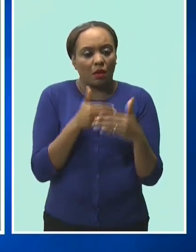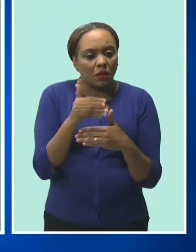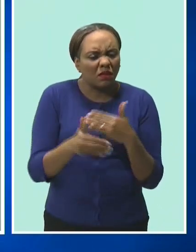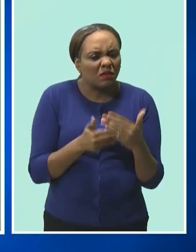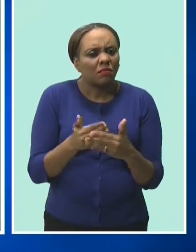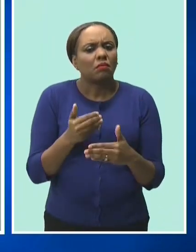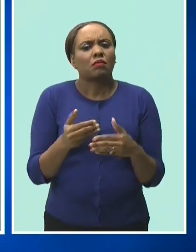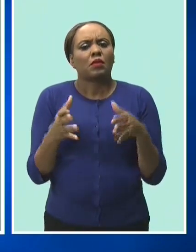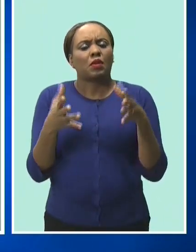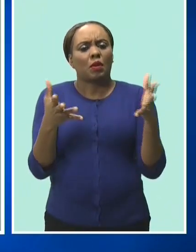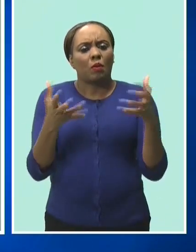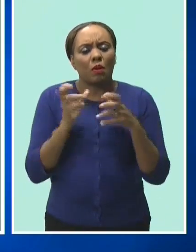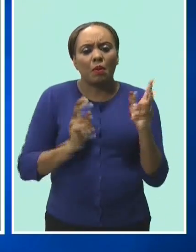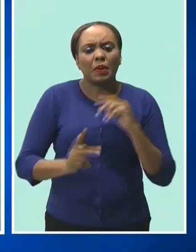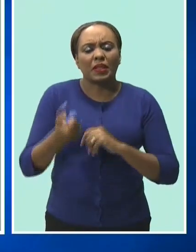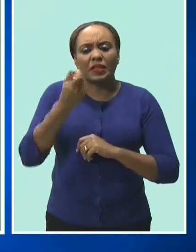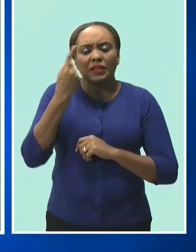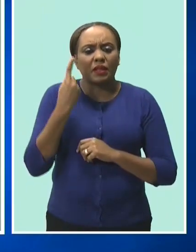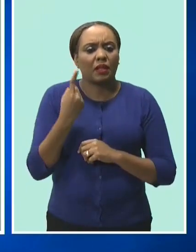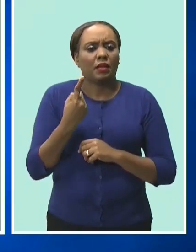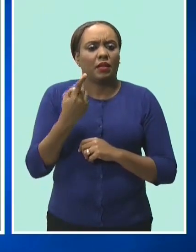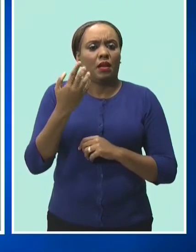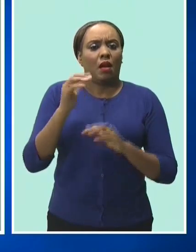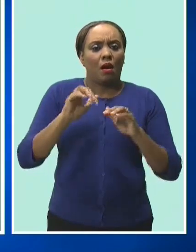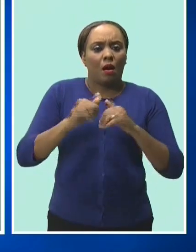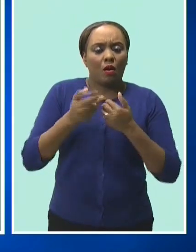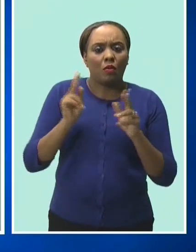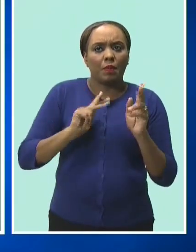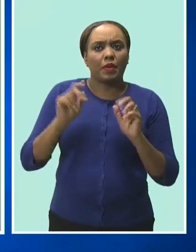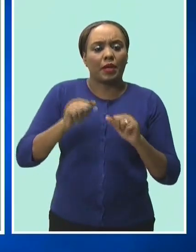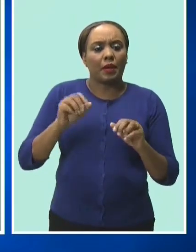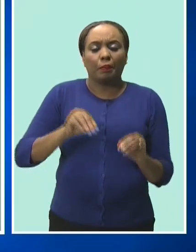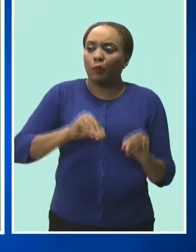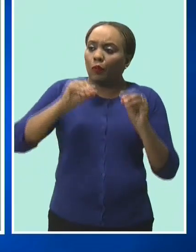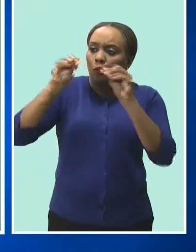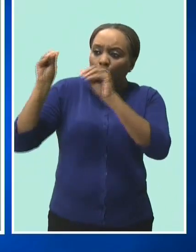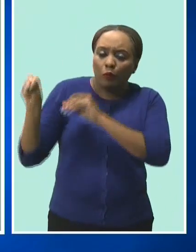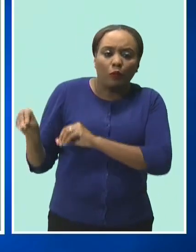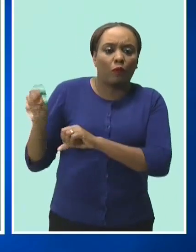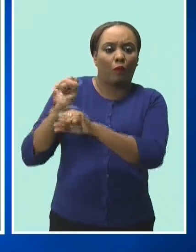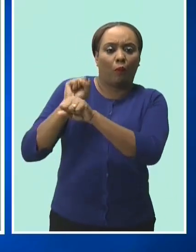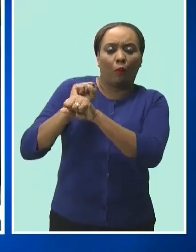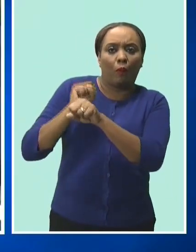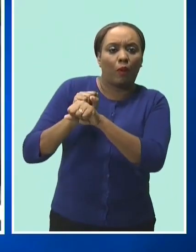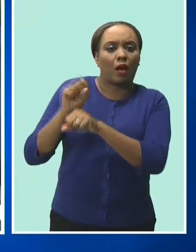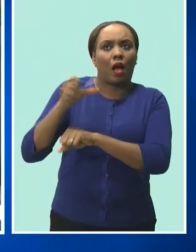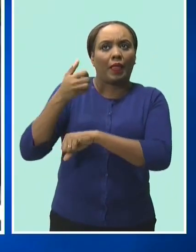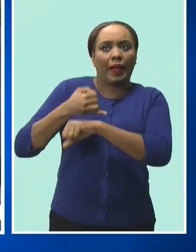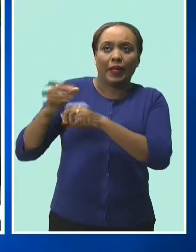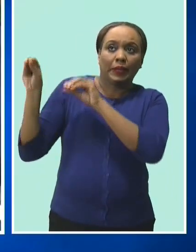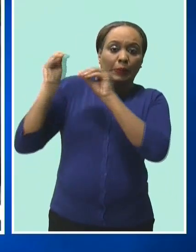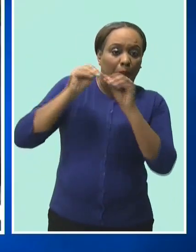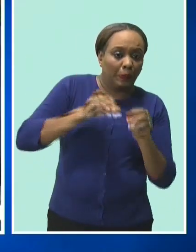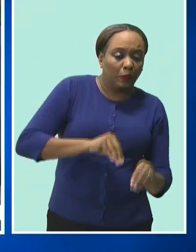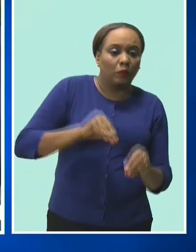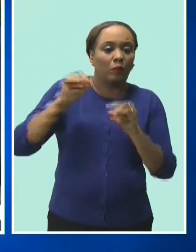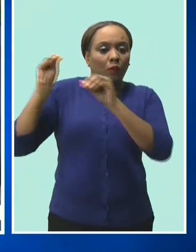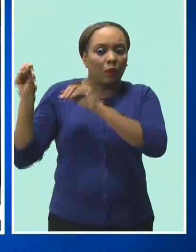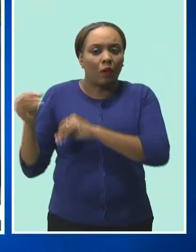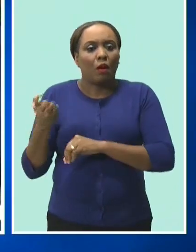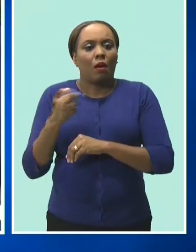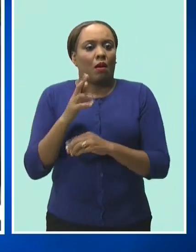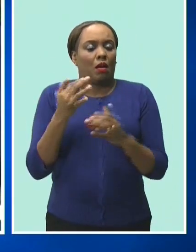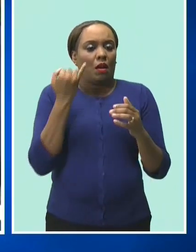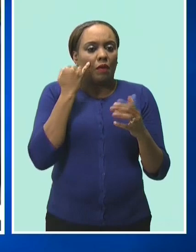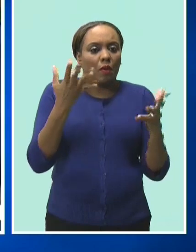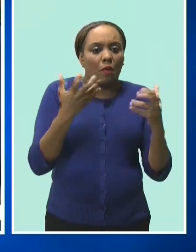how people move and whether there should be further categories of persons who should be allowed to move, for example, persons